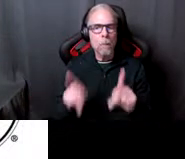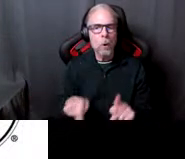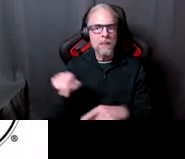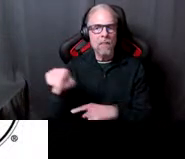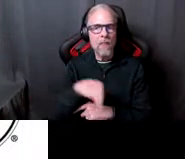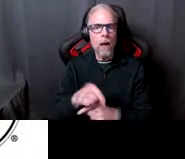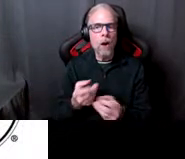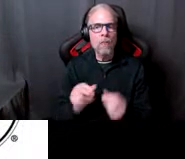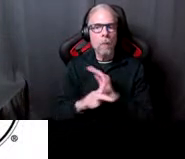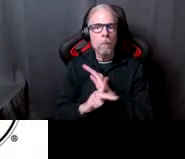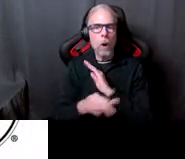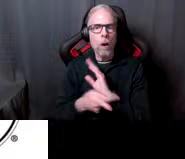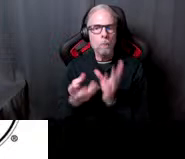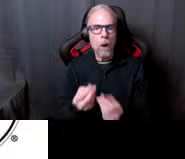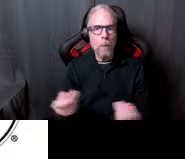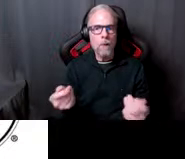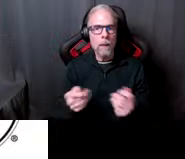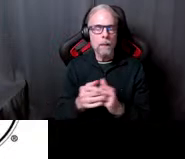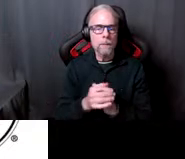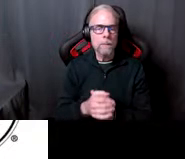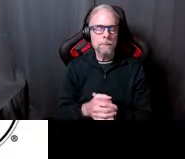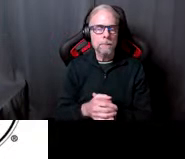property.